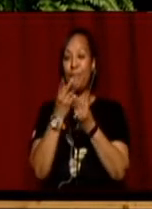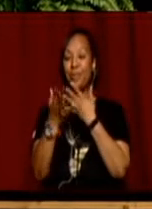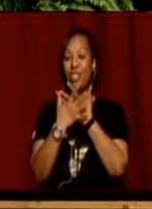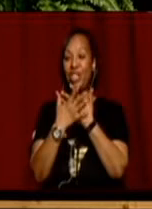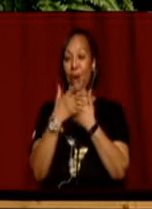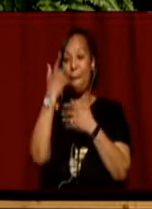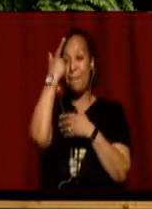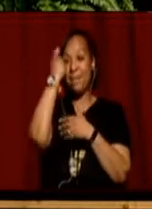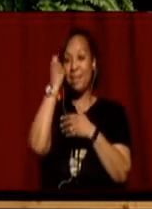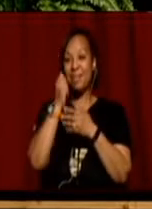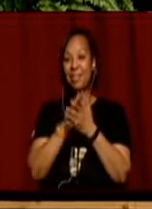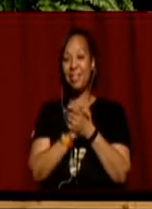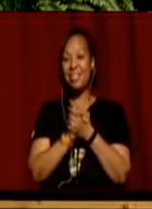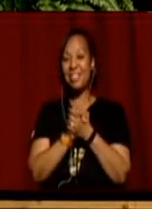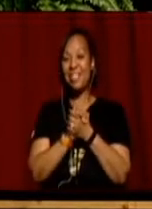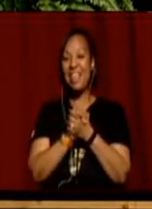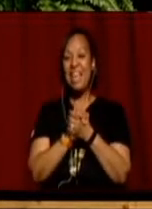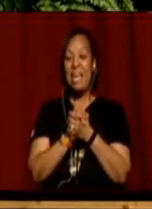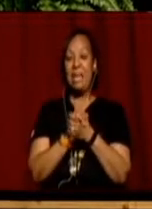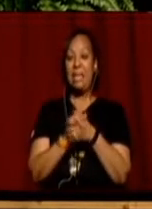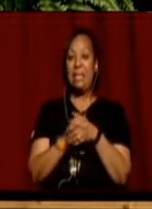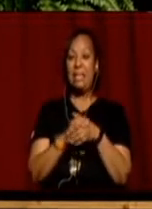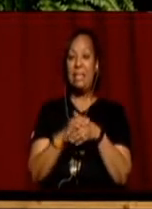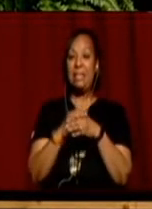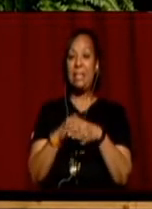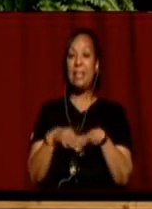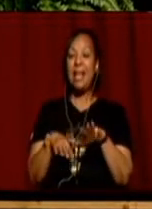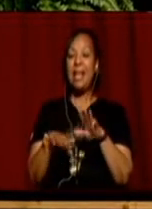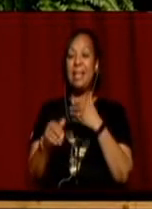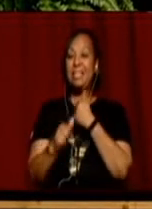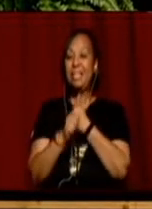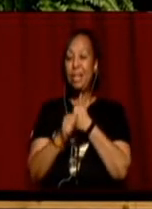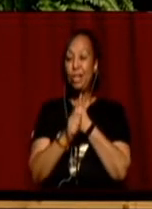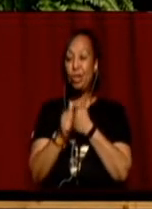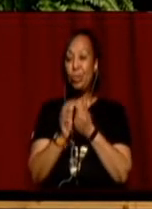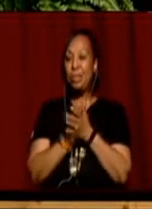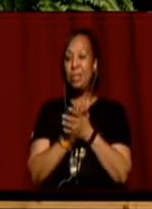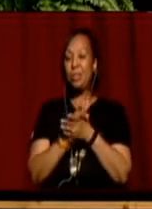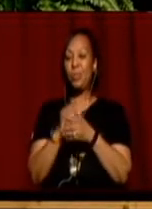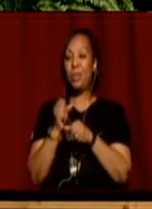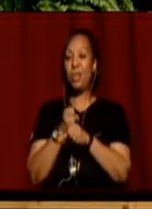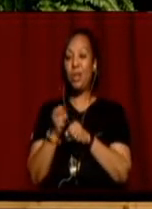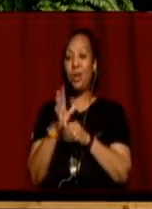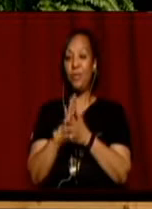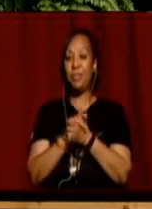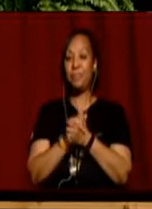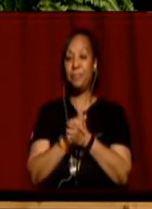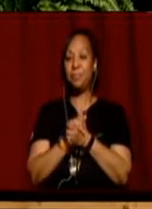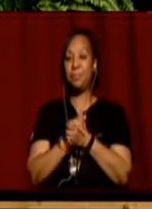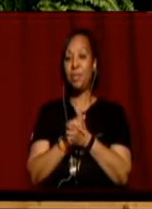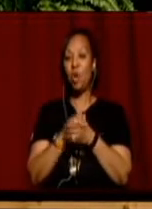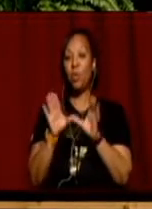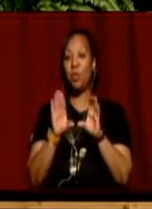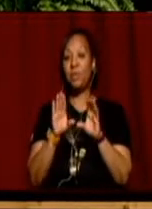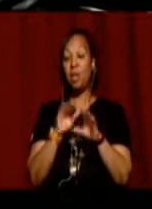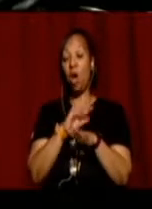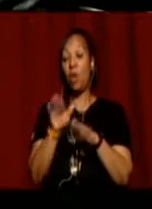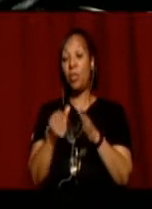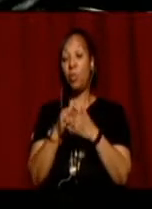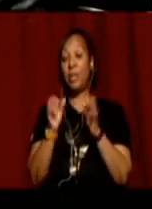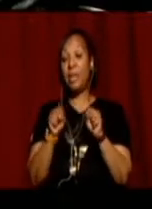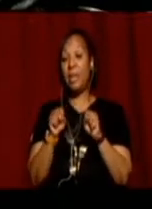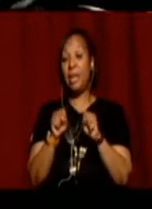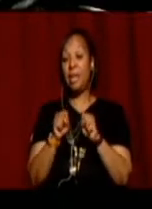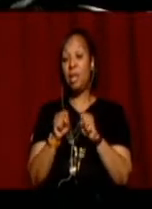because it is a petri dish. And So let me just say, we've Yes. done everything we can